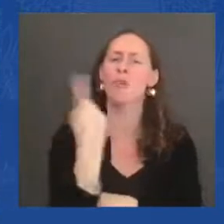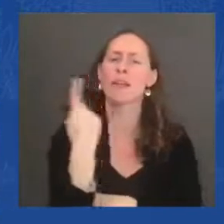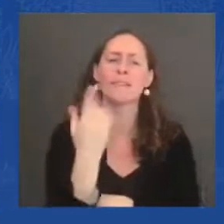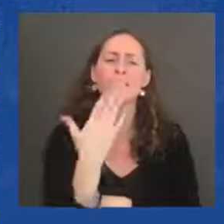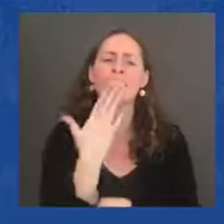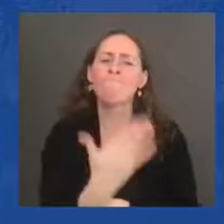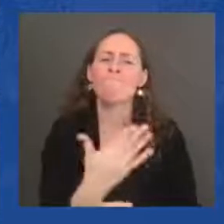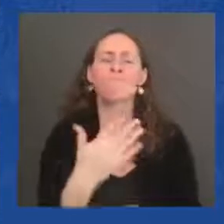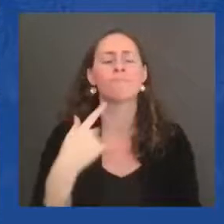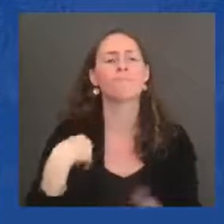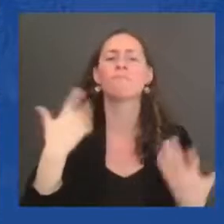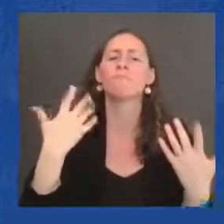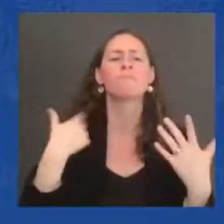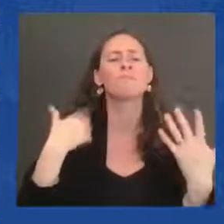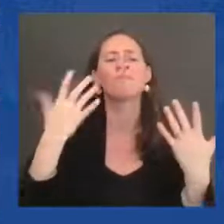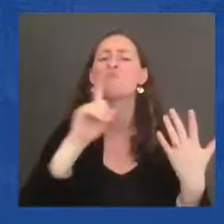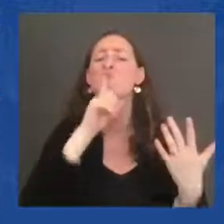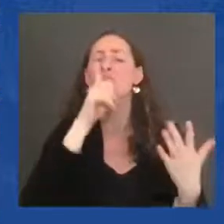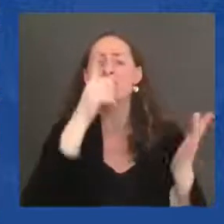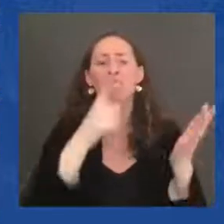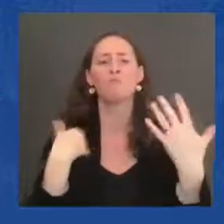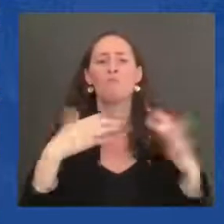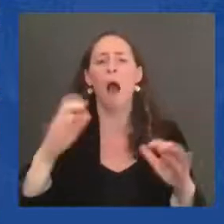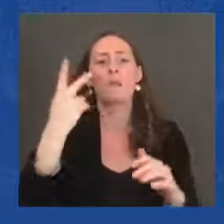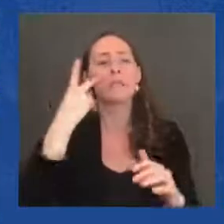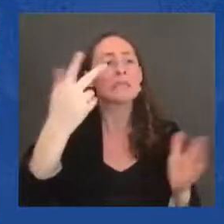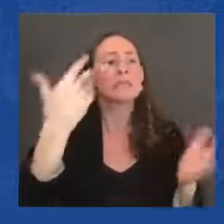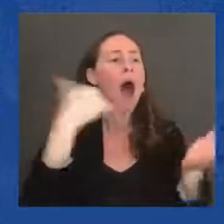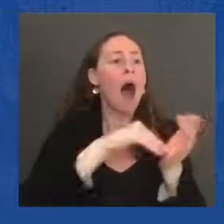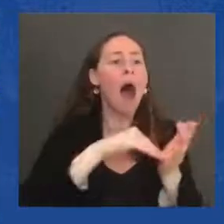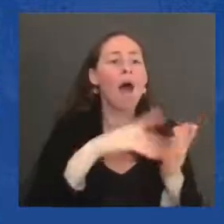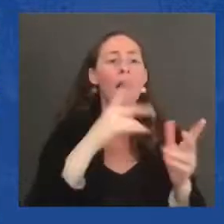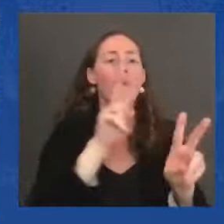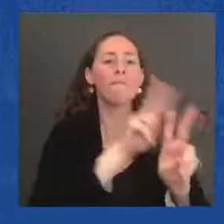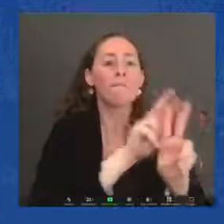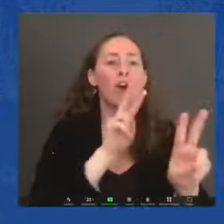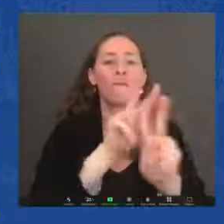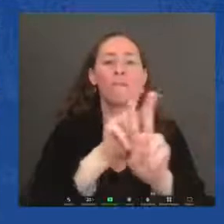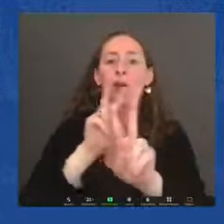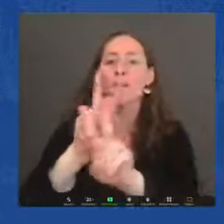And the only thing that keeps you all safe is one another.